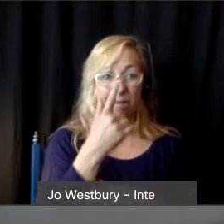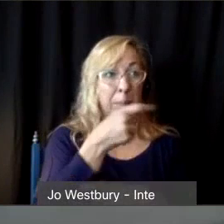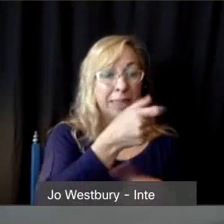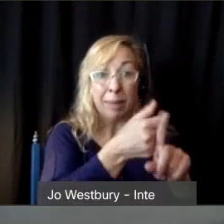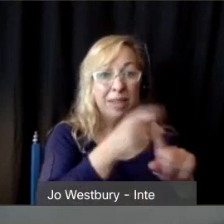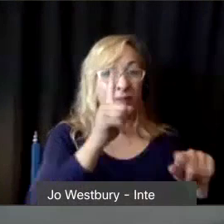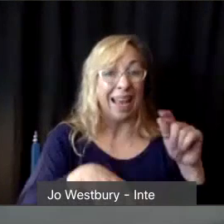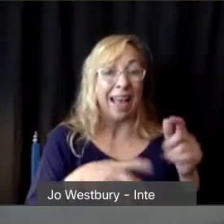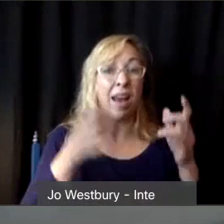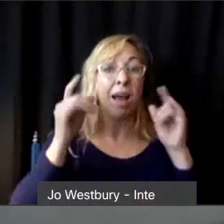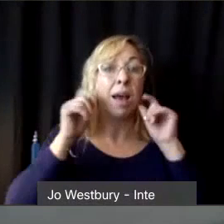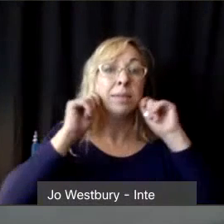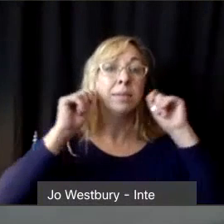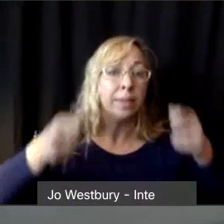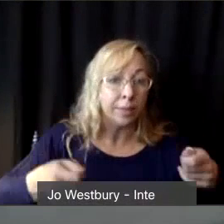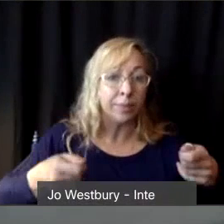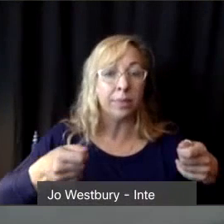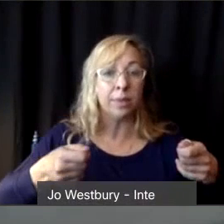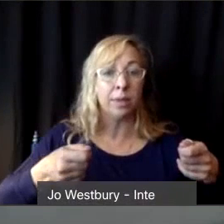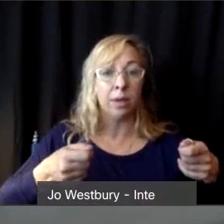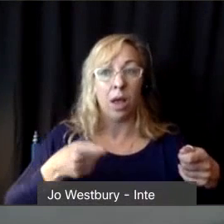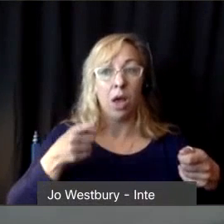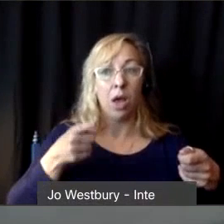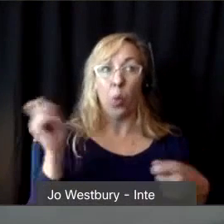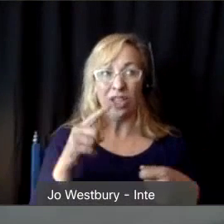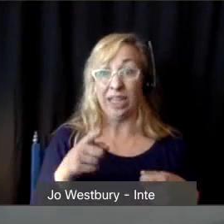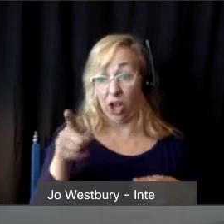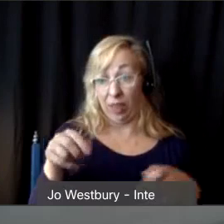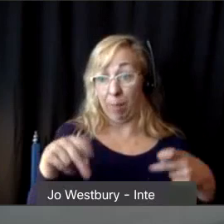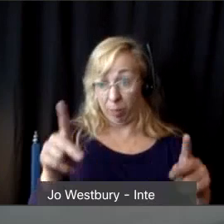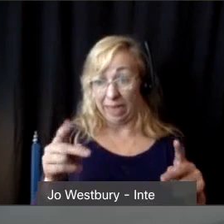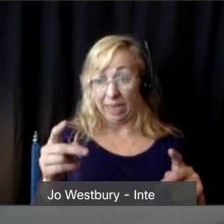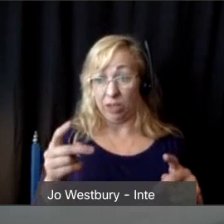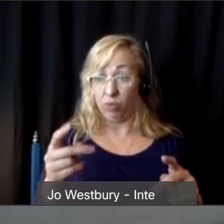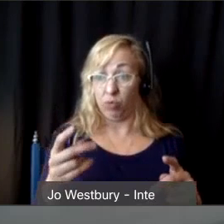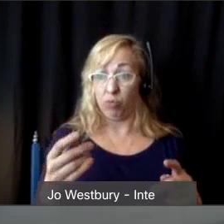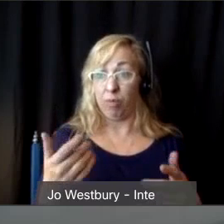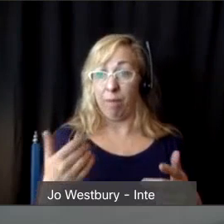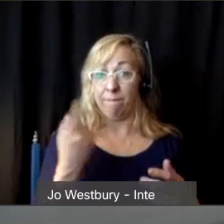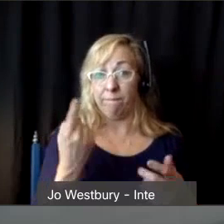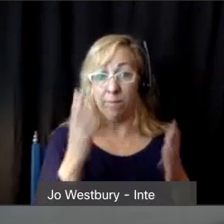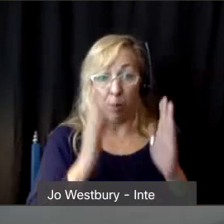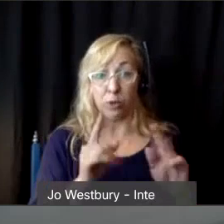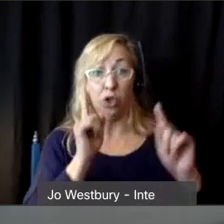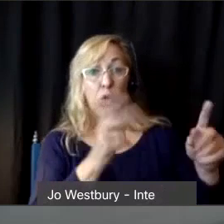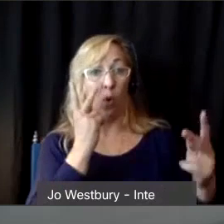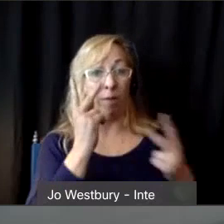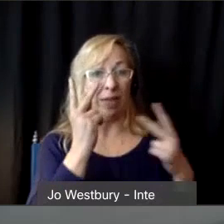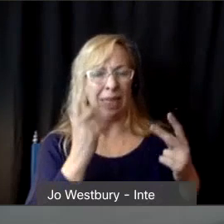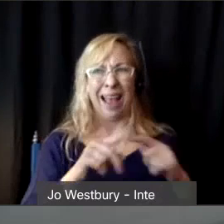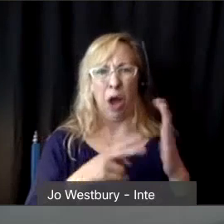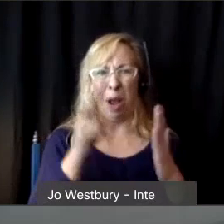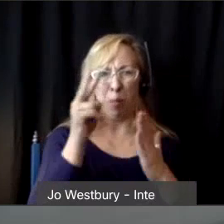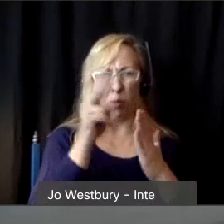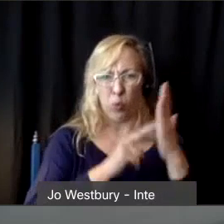remove it, are they permitted to have indoor visitors? The way I read this, I would say no,